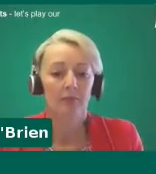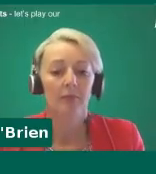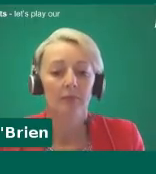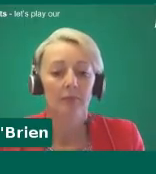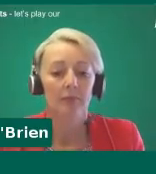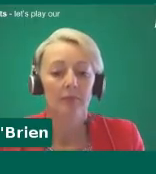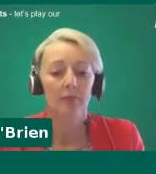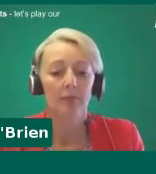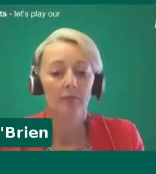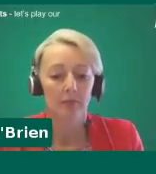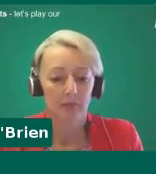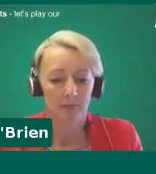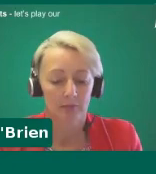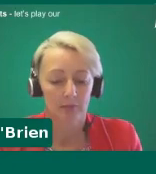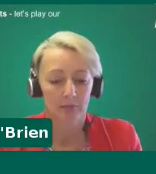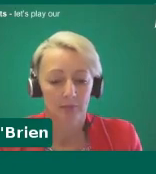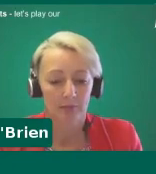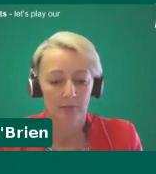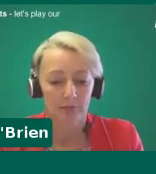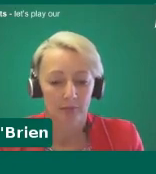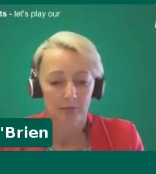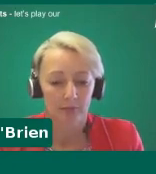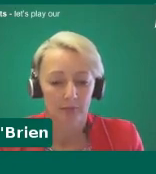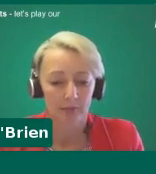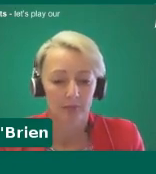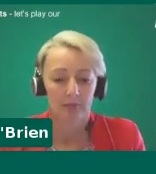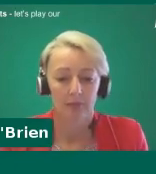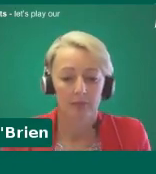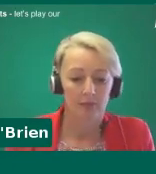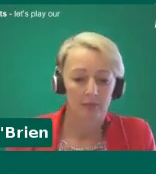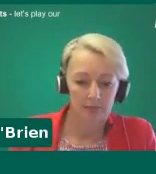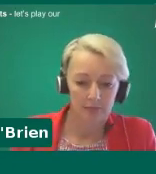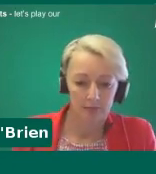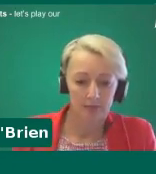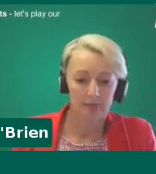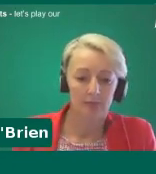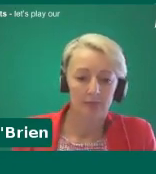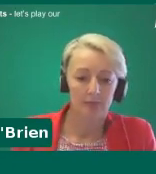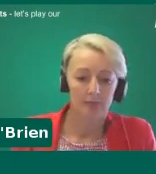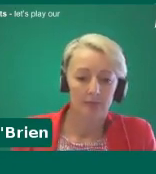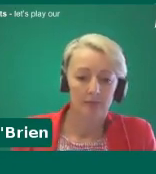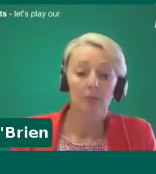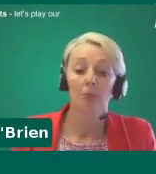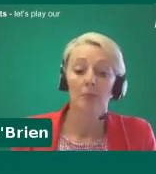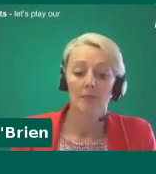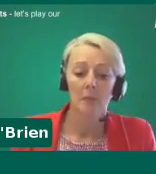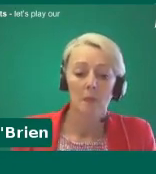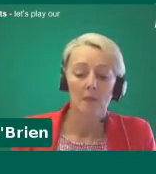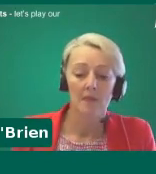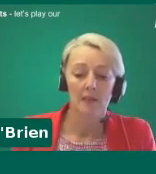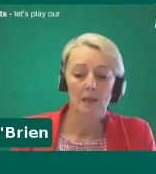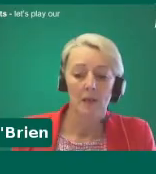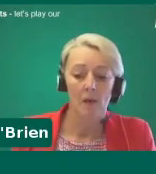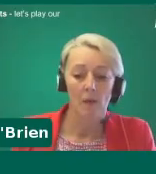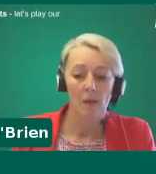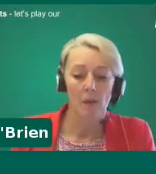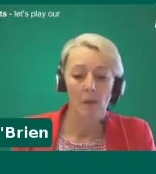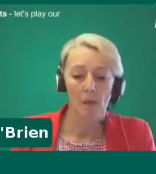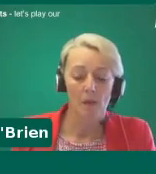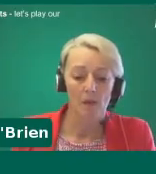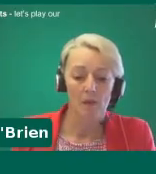plan in 2021 found that the majority of its 60 actions had been completed